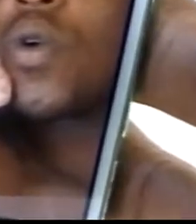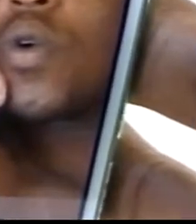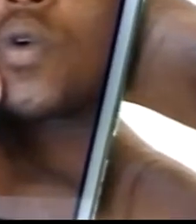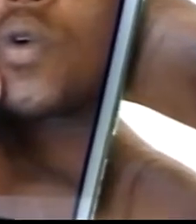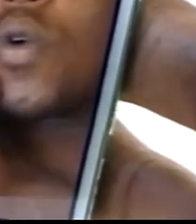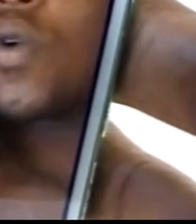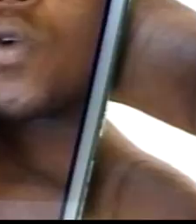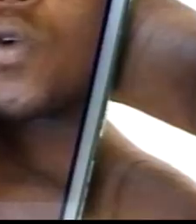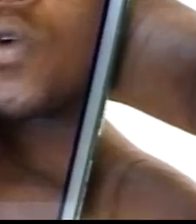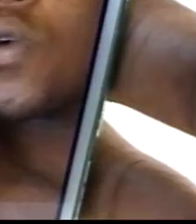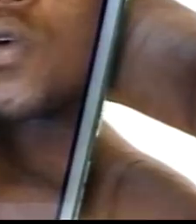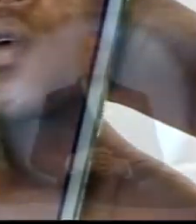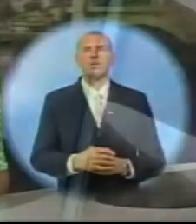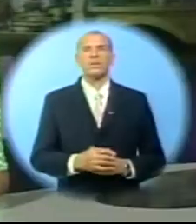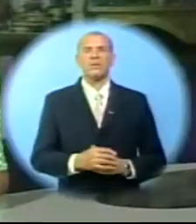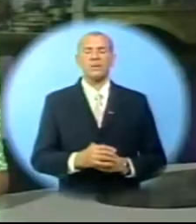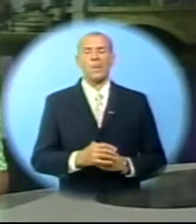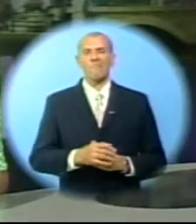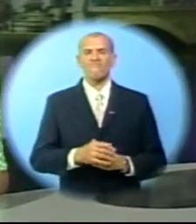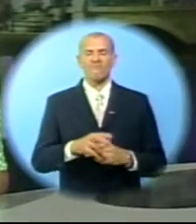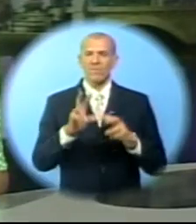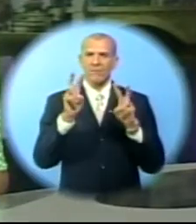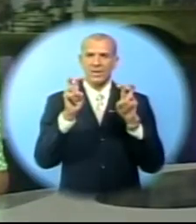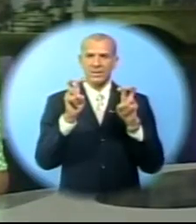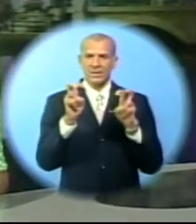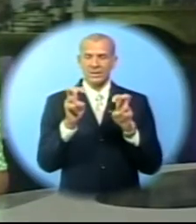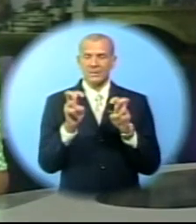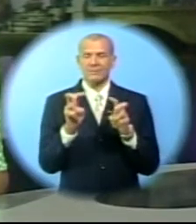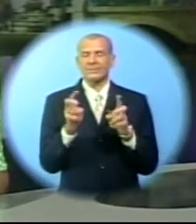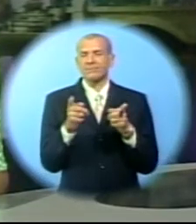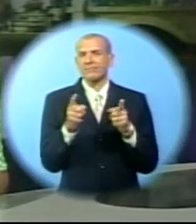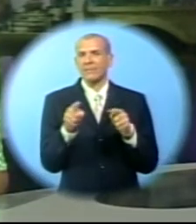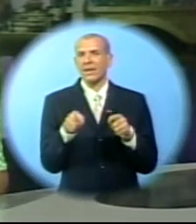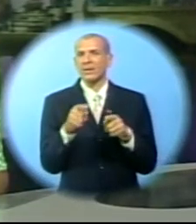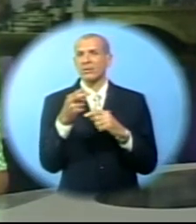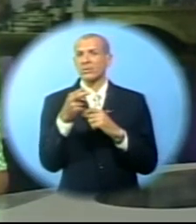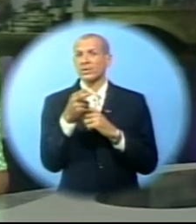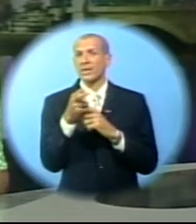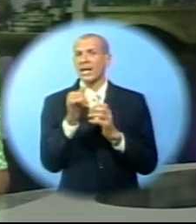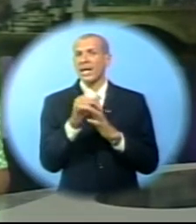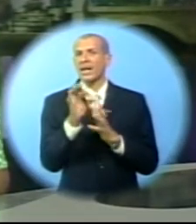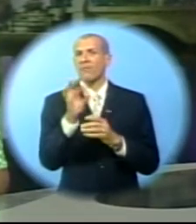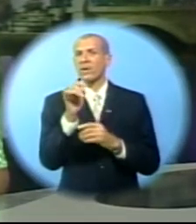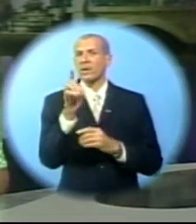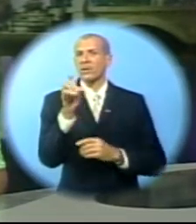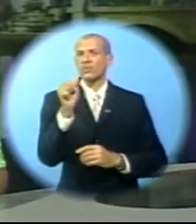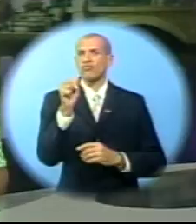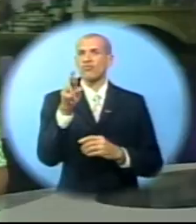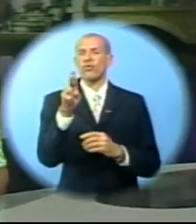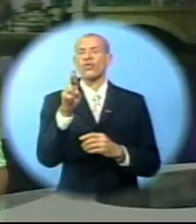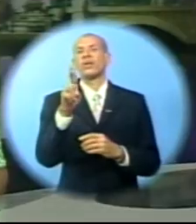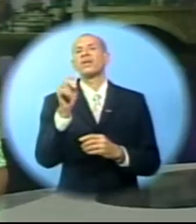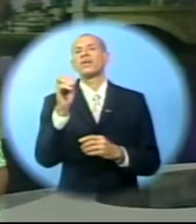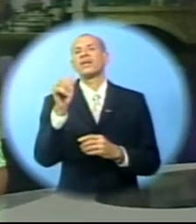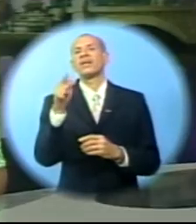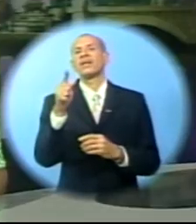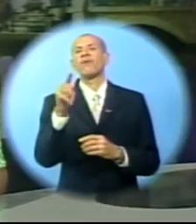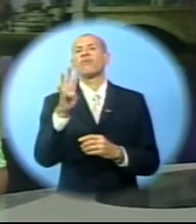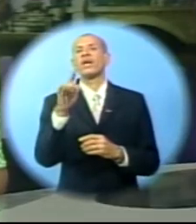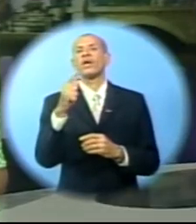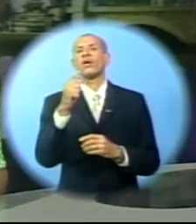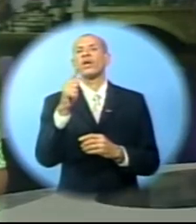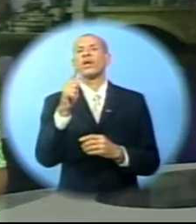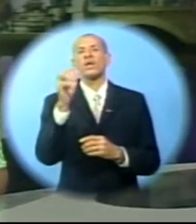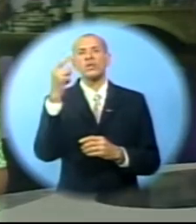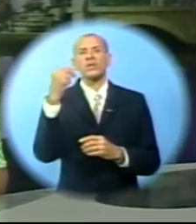the city. Well, investigations are also continuing into a shooting incident at Ford's Road last evening in which 40-year-old Sean Lord